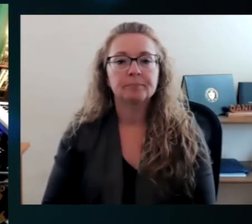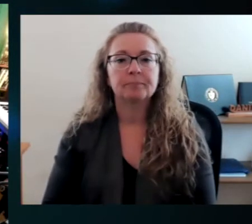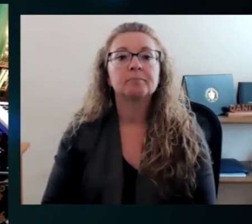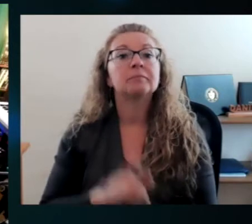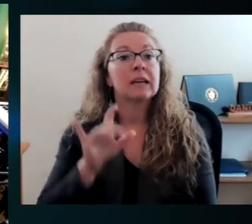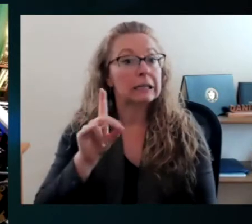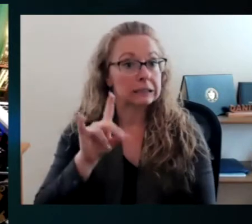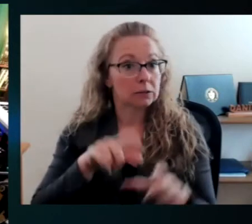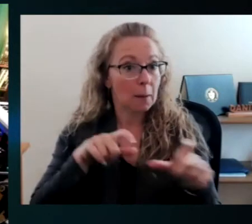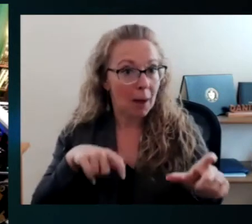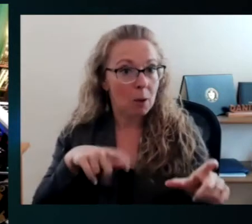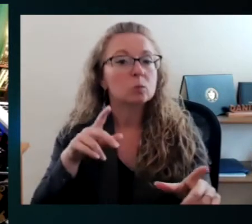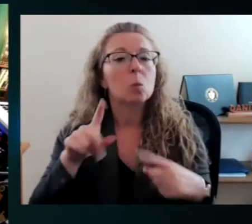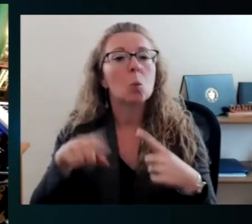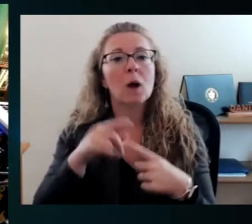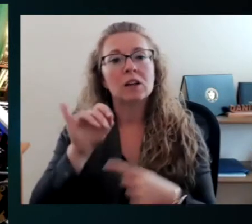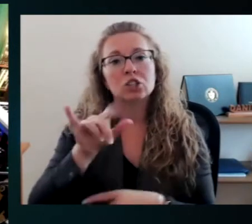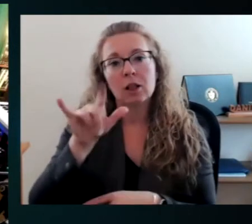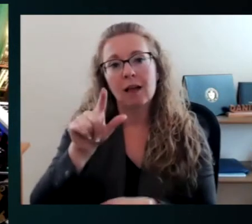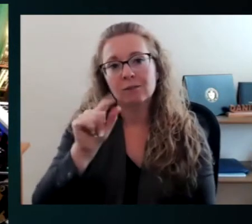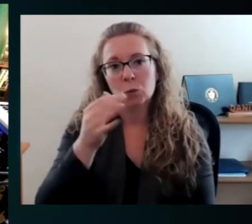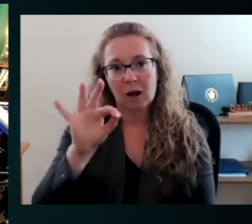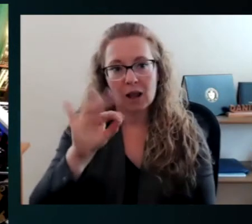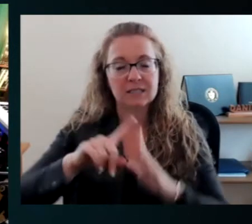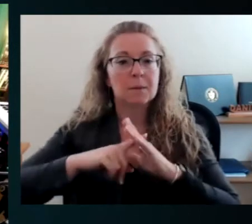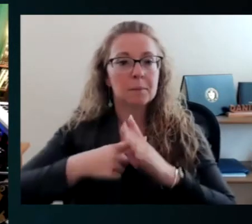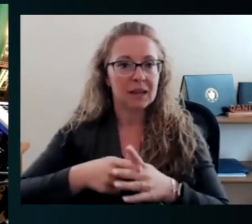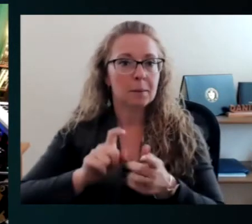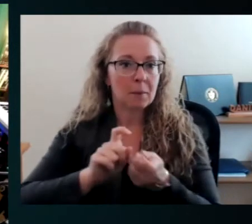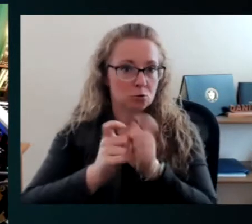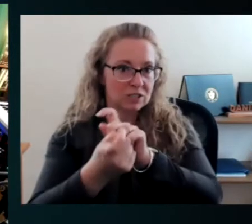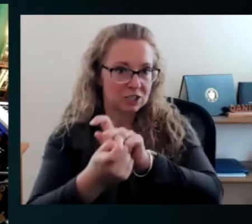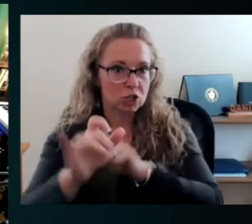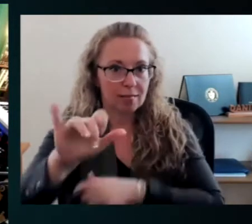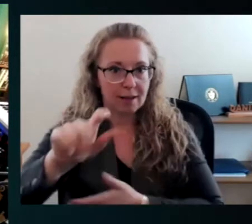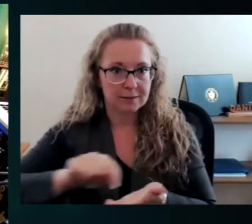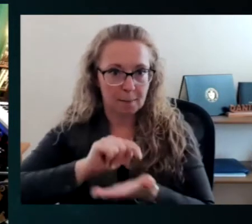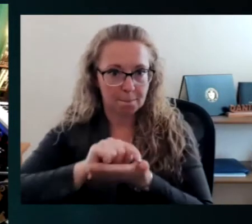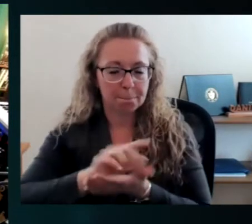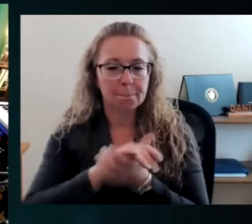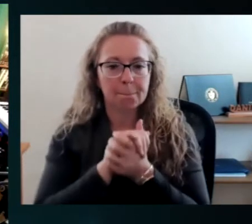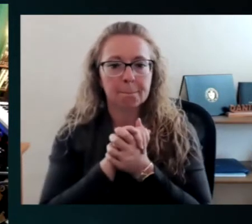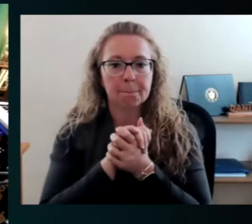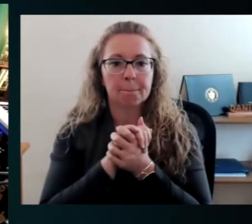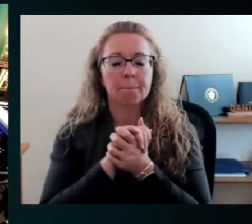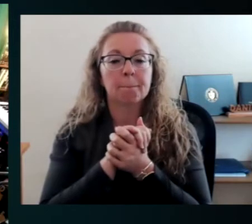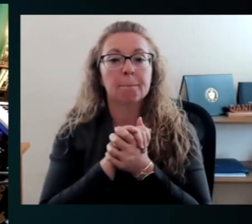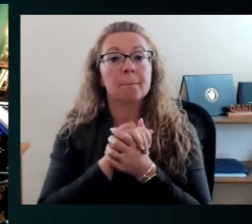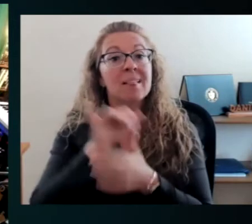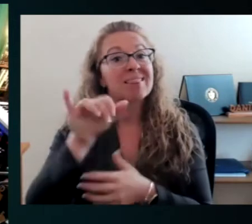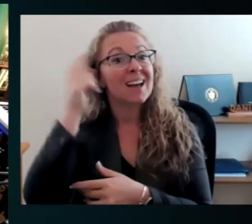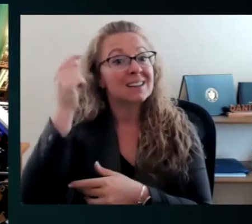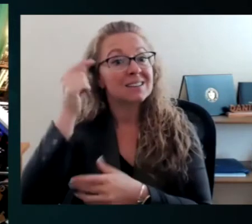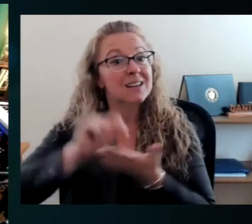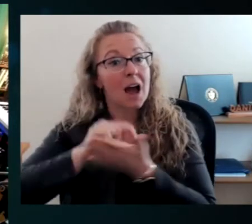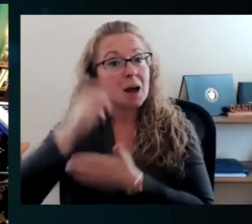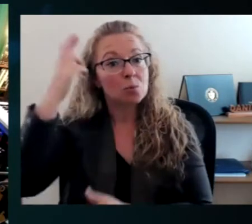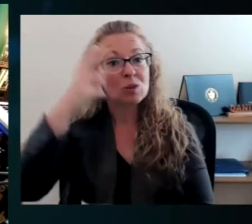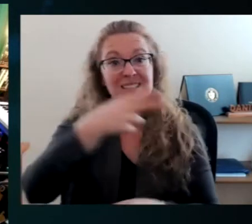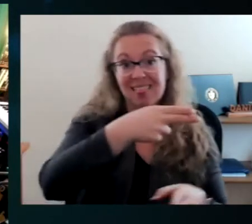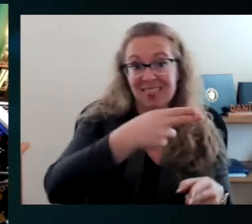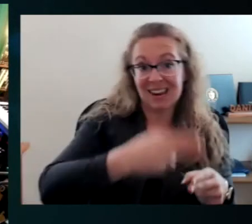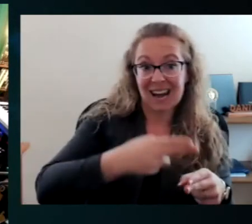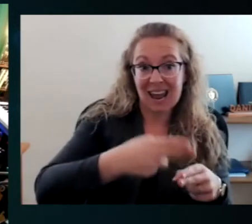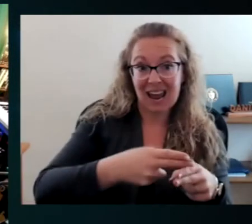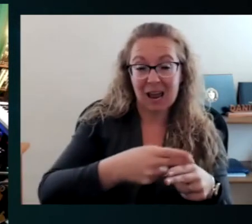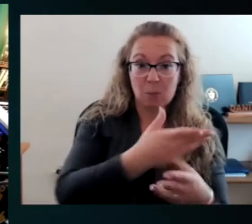transition in July of 2019, at which point I realized that the name that I had been known by within our community